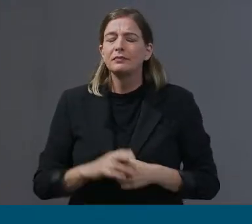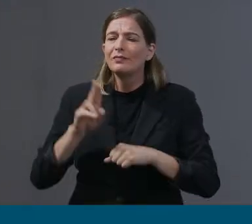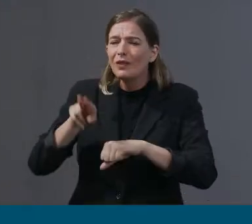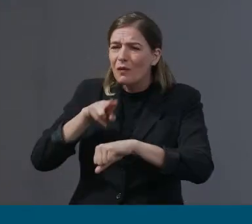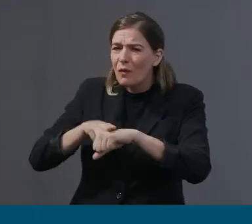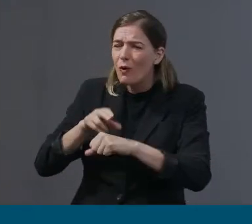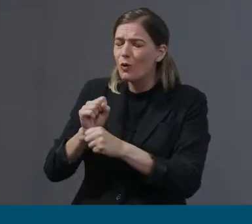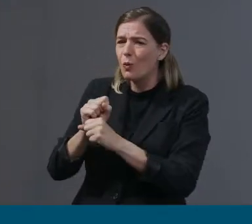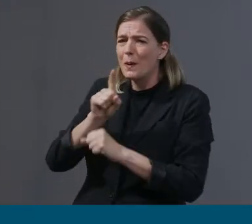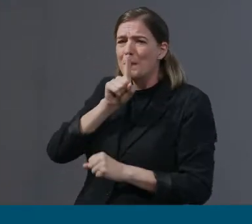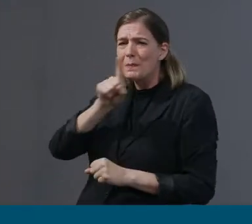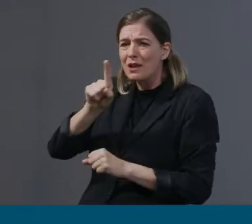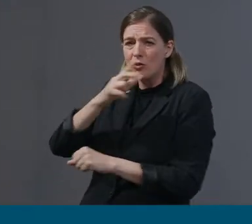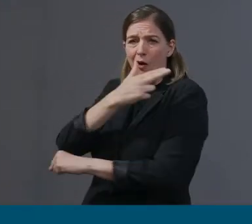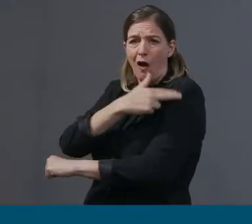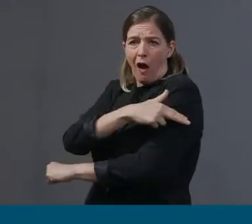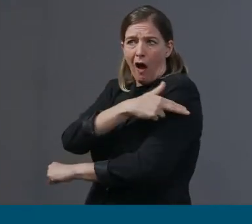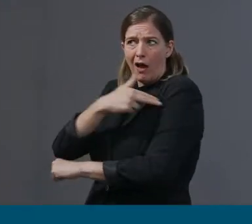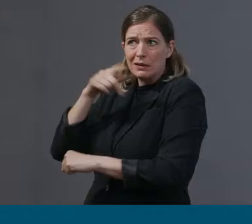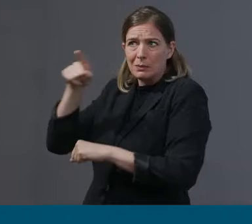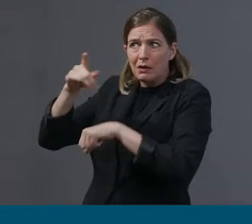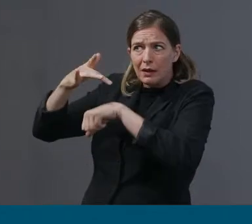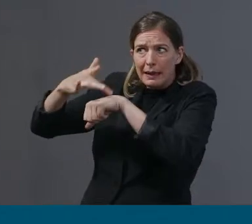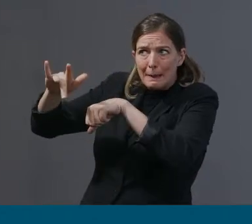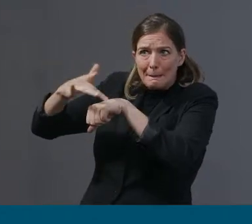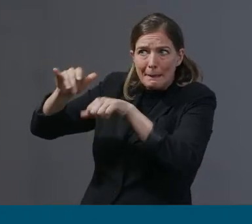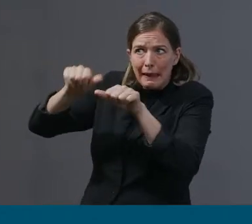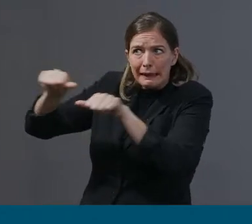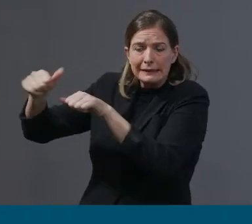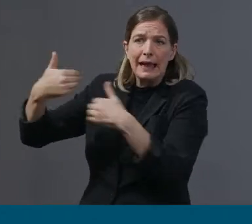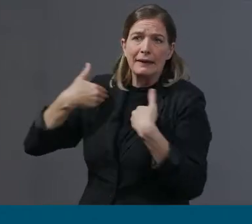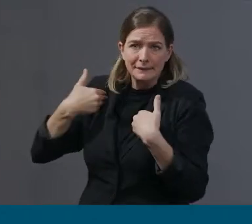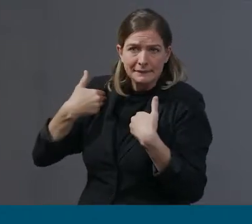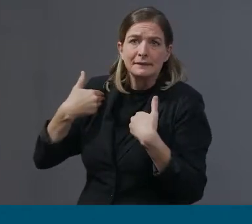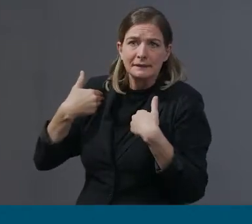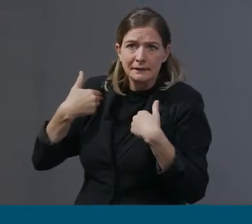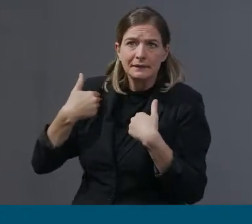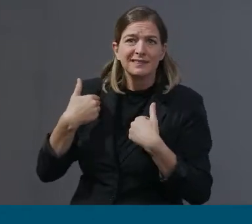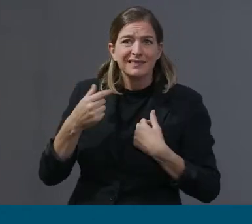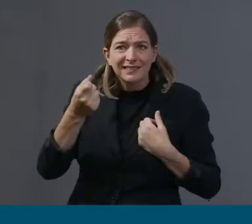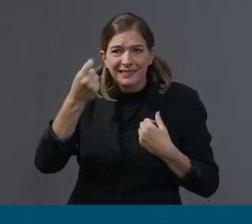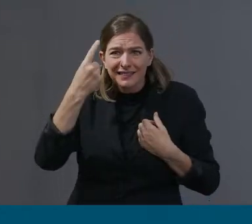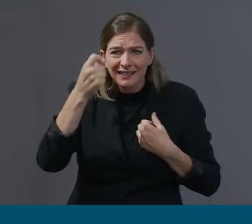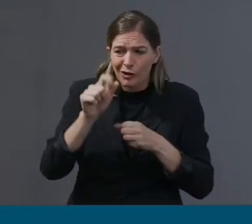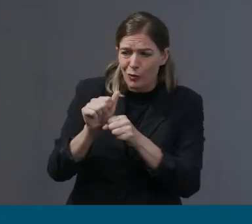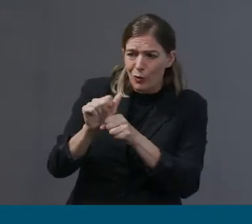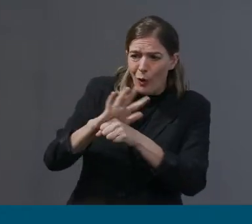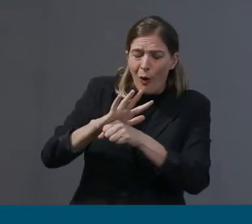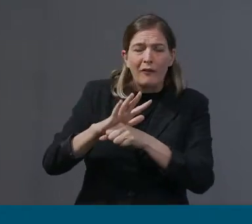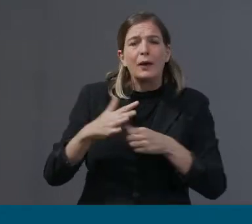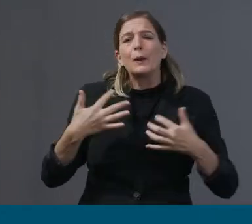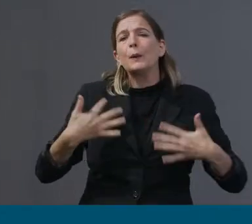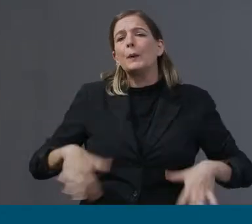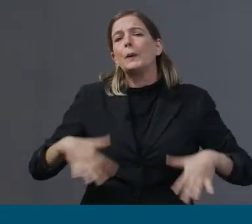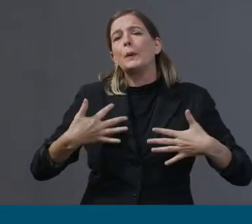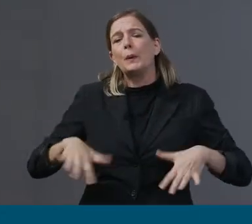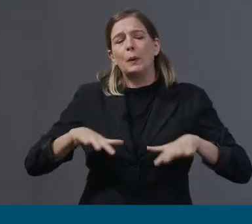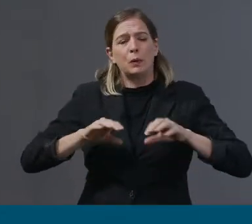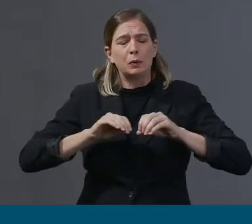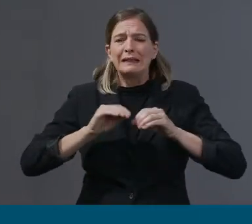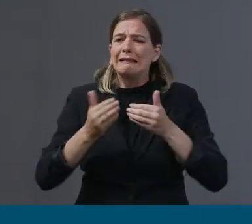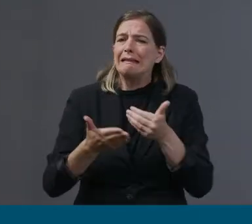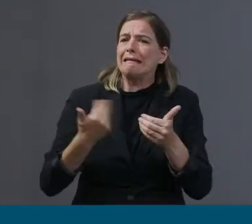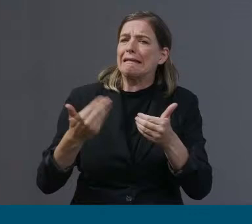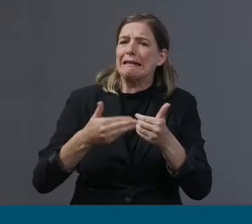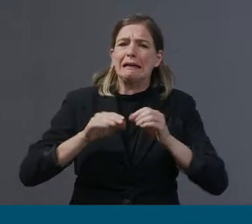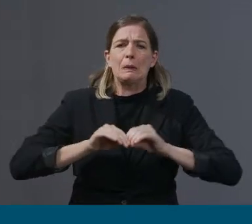capacity. This is highly contagious. There is widespread transmission. For